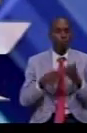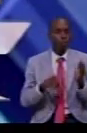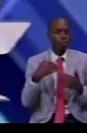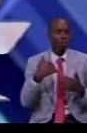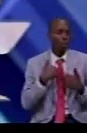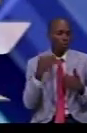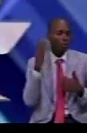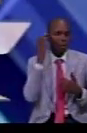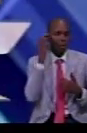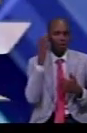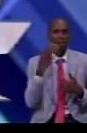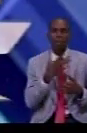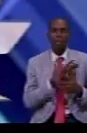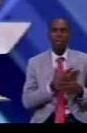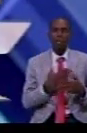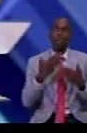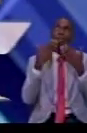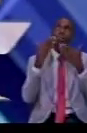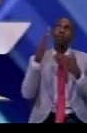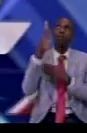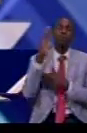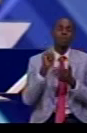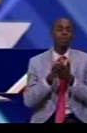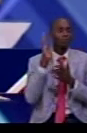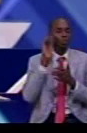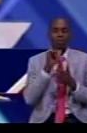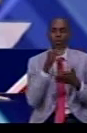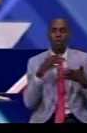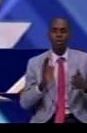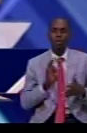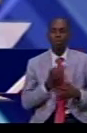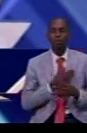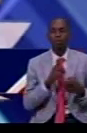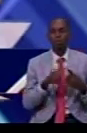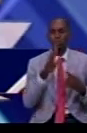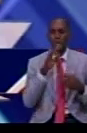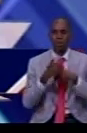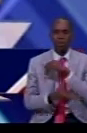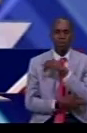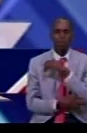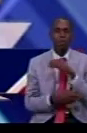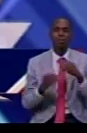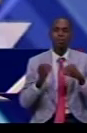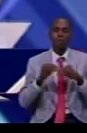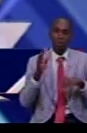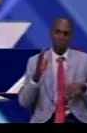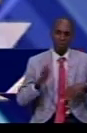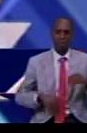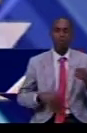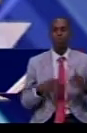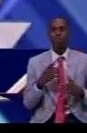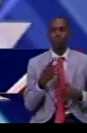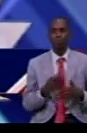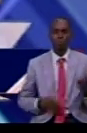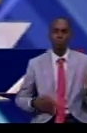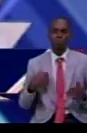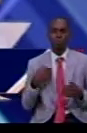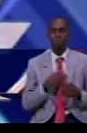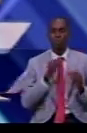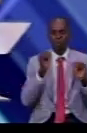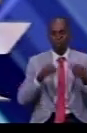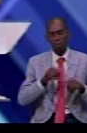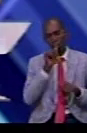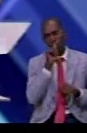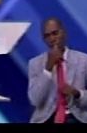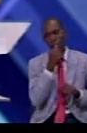He will not allow us to be tempted more than that we are able to bear. And as we pray for ourselves, it's good we also pray for